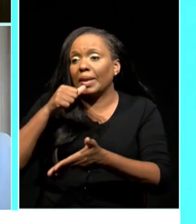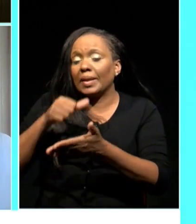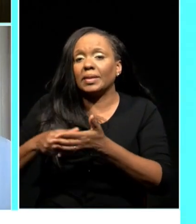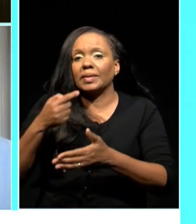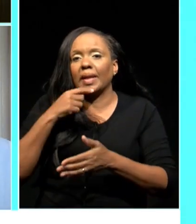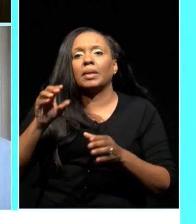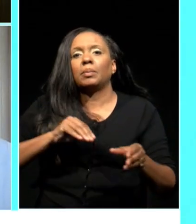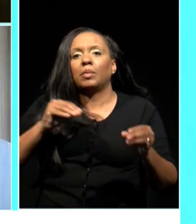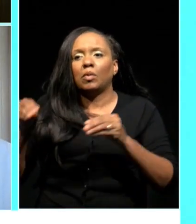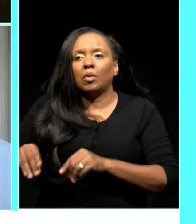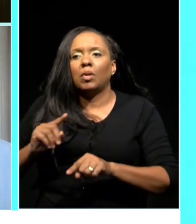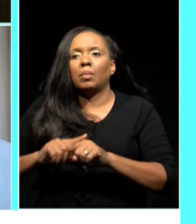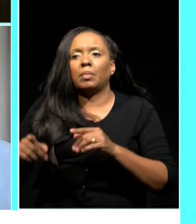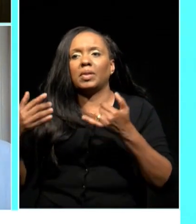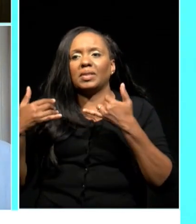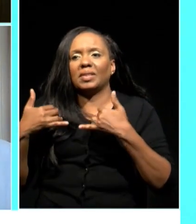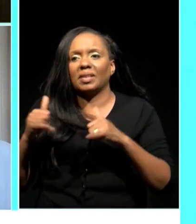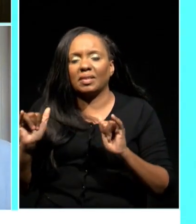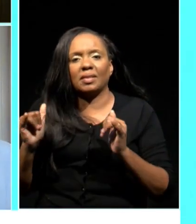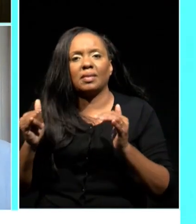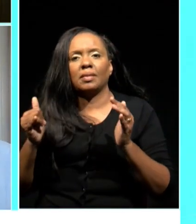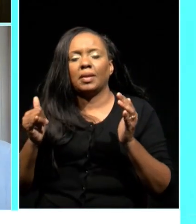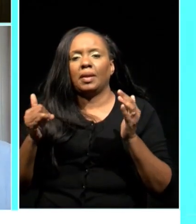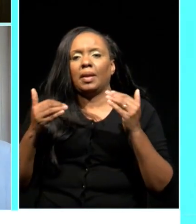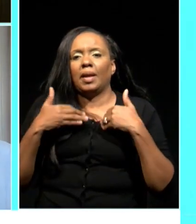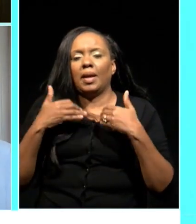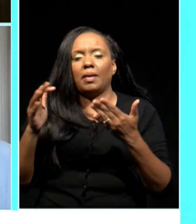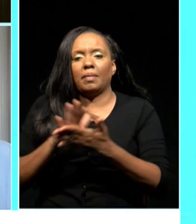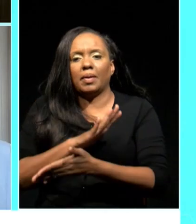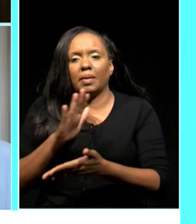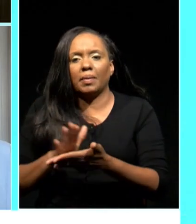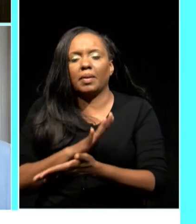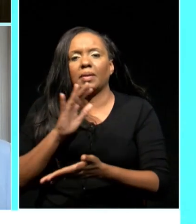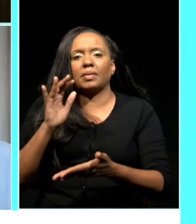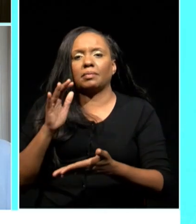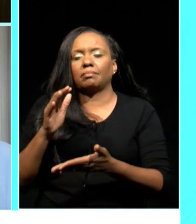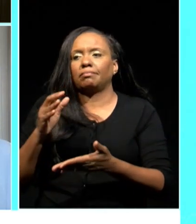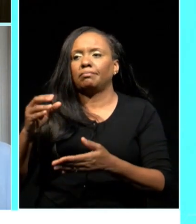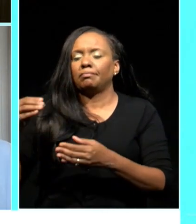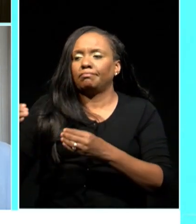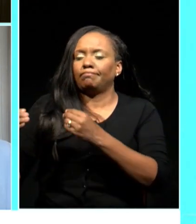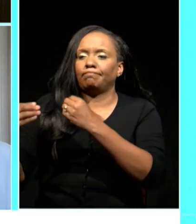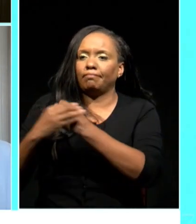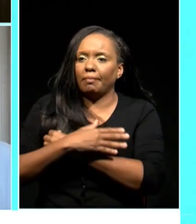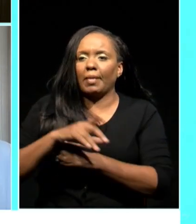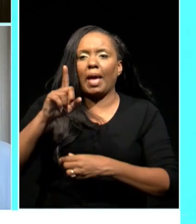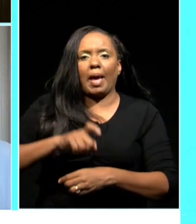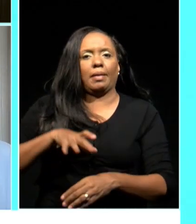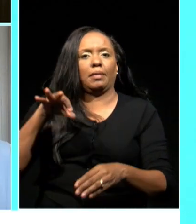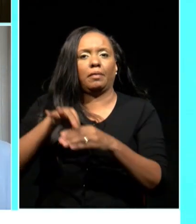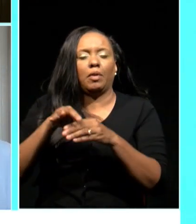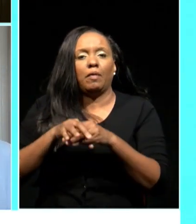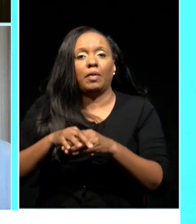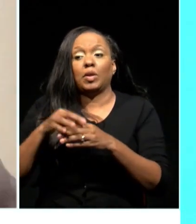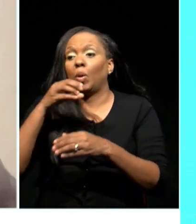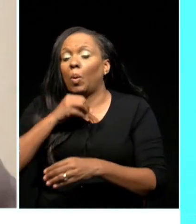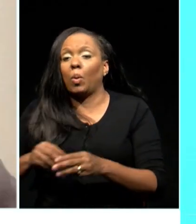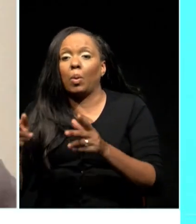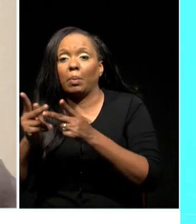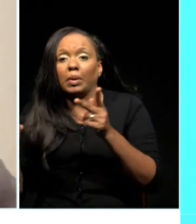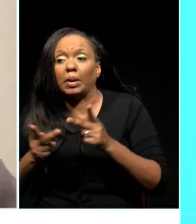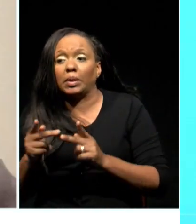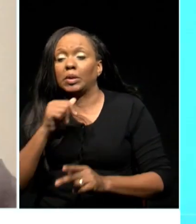were still receiving slips that told them that they're voting in the old place rather than the new place.